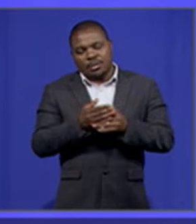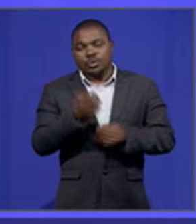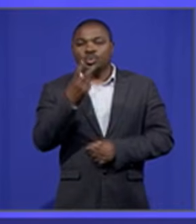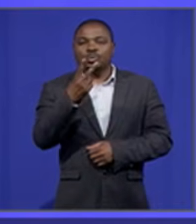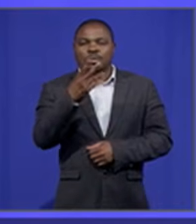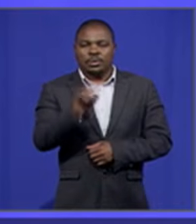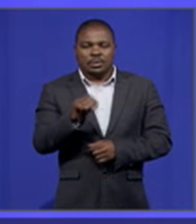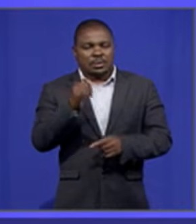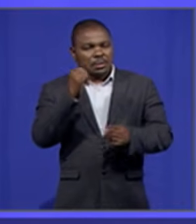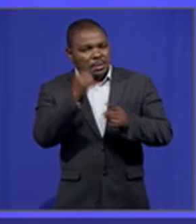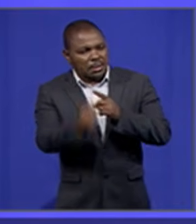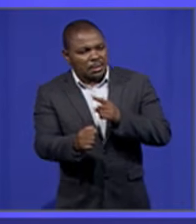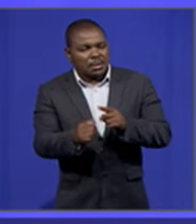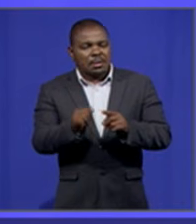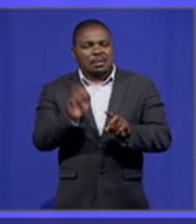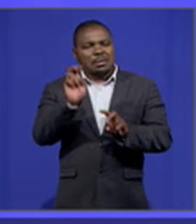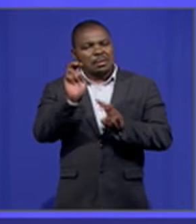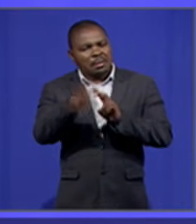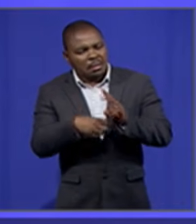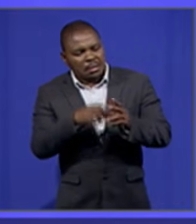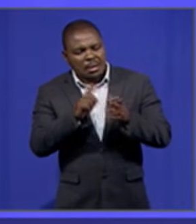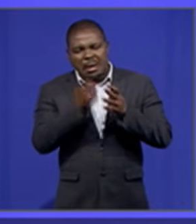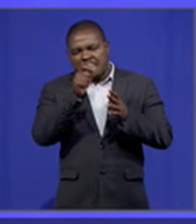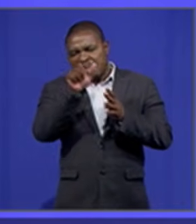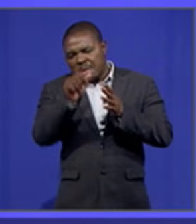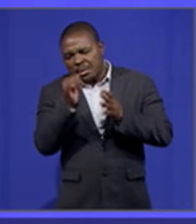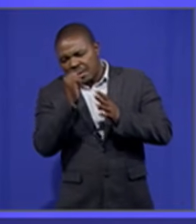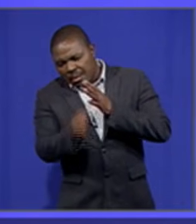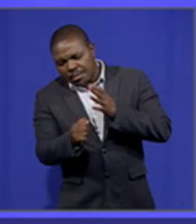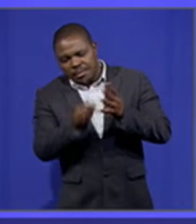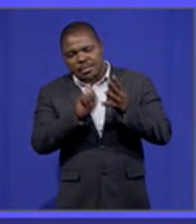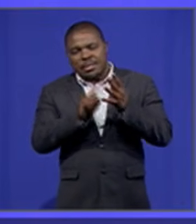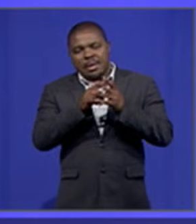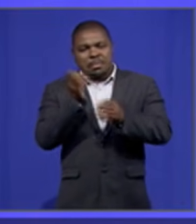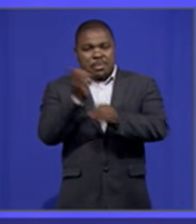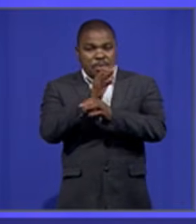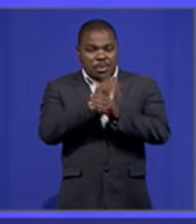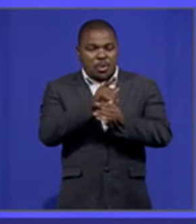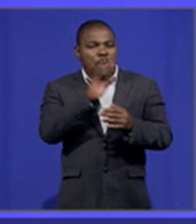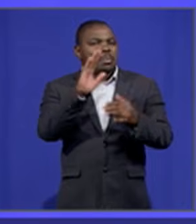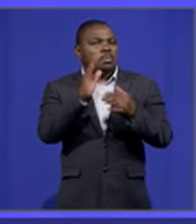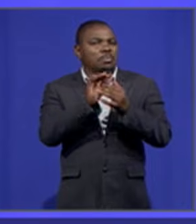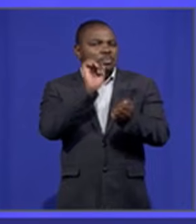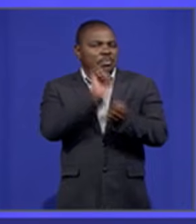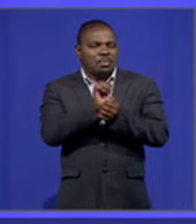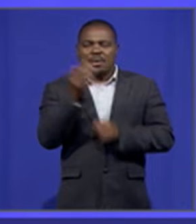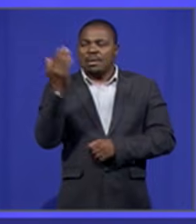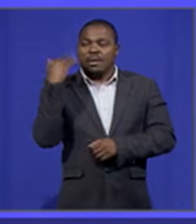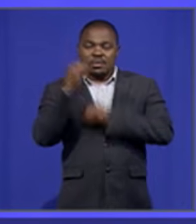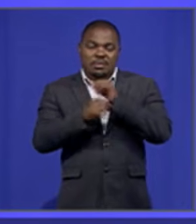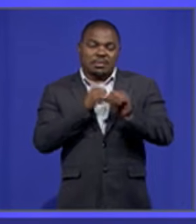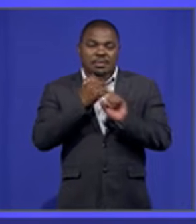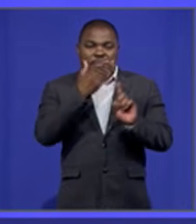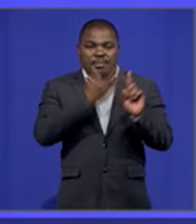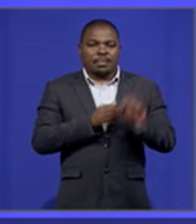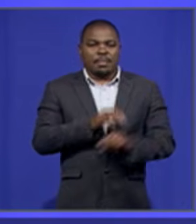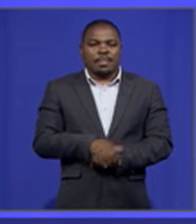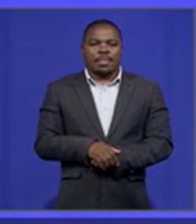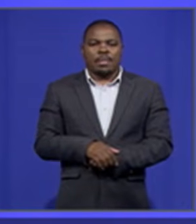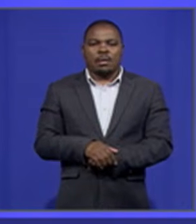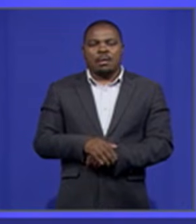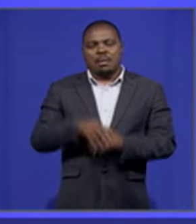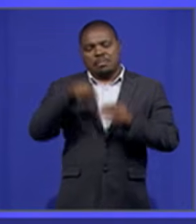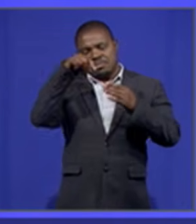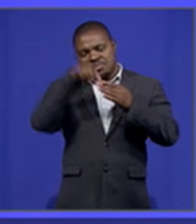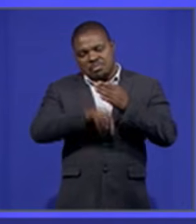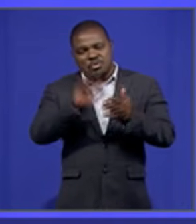maiteko a polao bogodu le go betha magareng ga e mengwe ge e sa le a go legwa ka kgweding ya Dibatsela ngwagola. Go tšetša yona temana